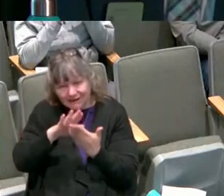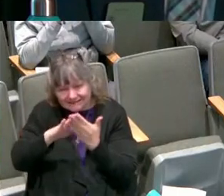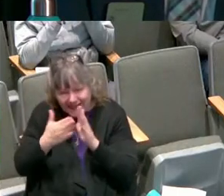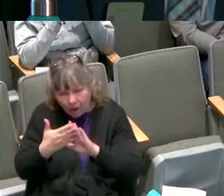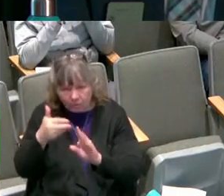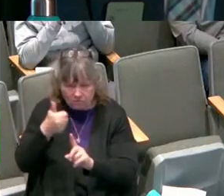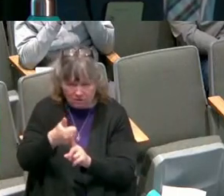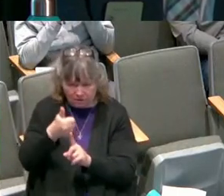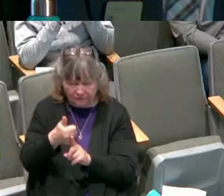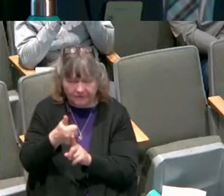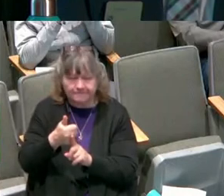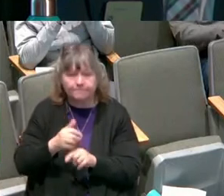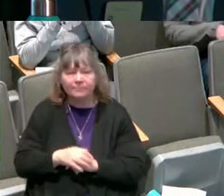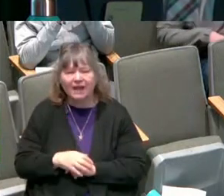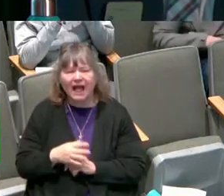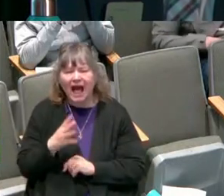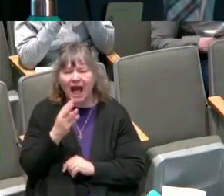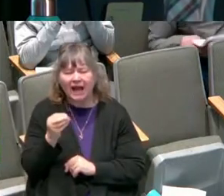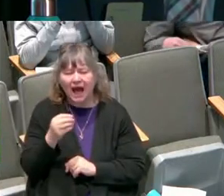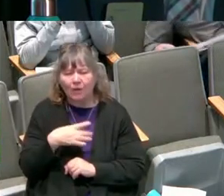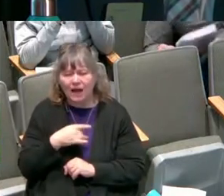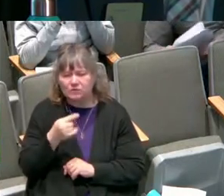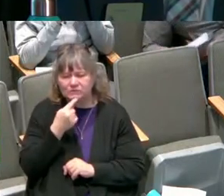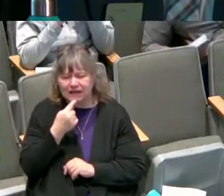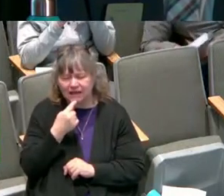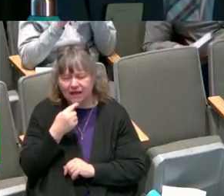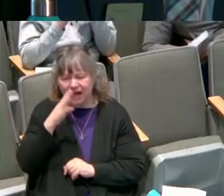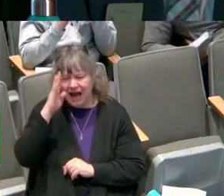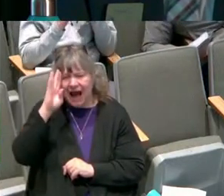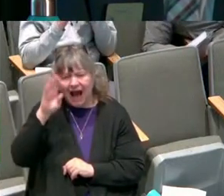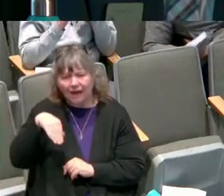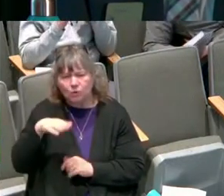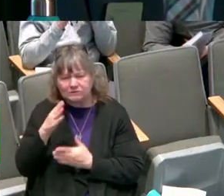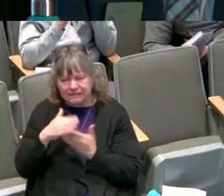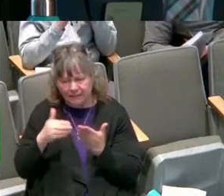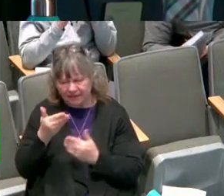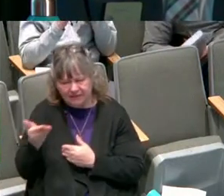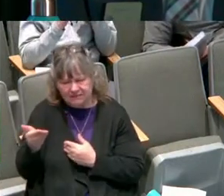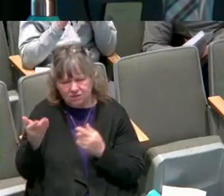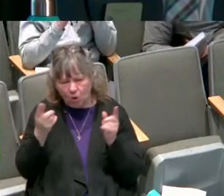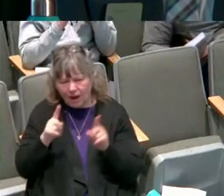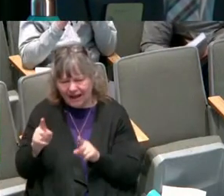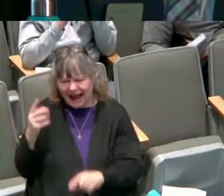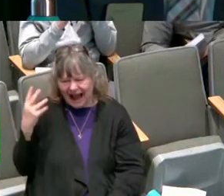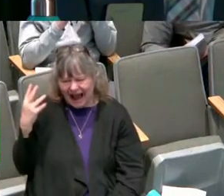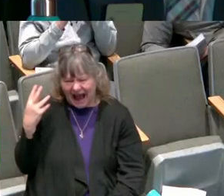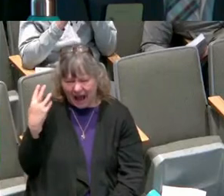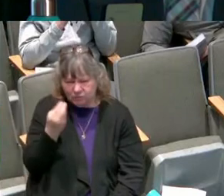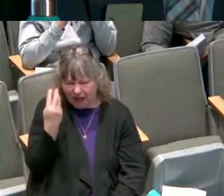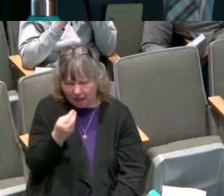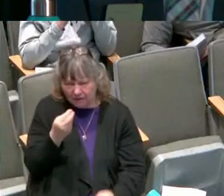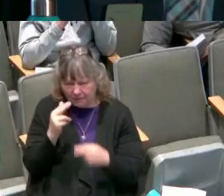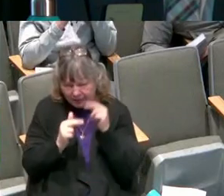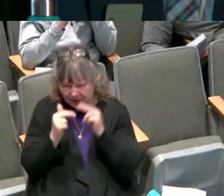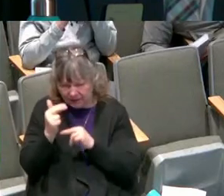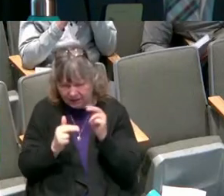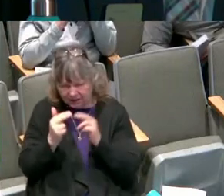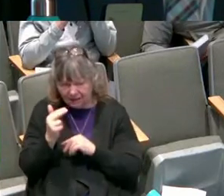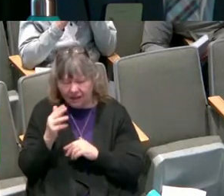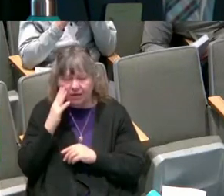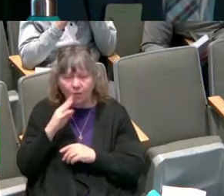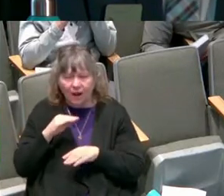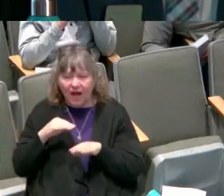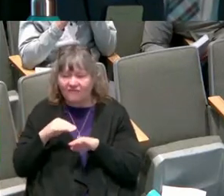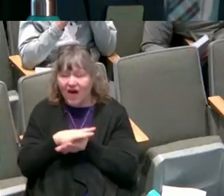I'd also like to just take a moment to say I know that there are things going on outside of this Hall that affect